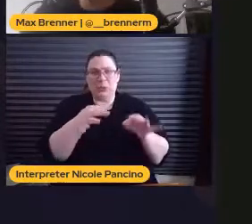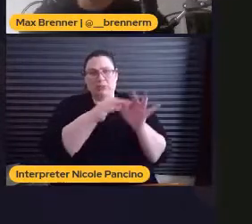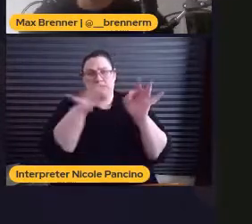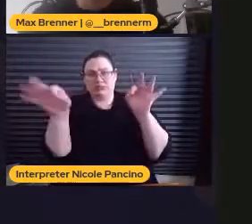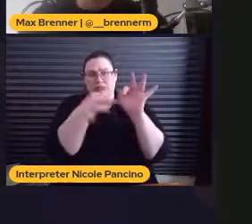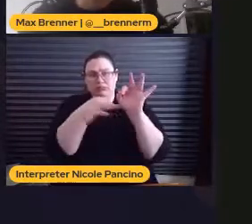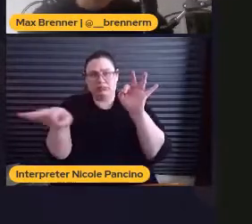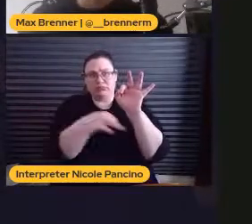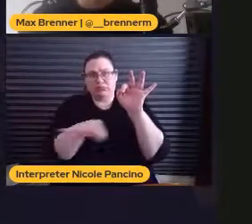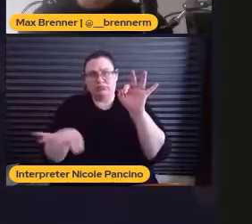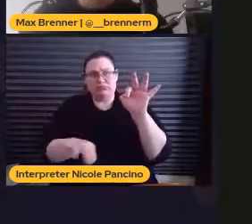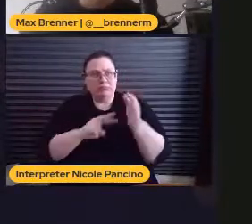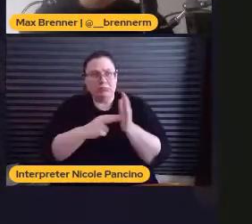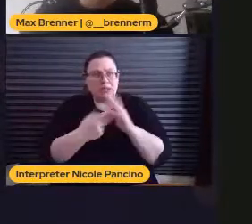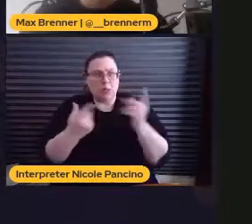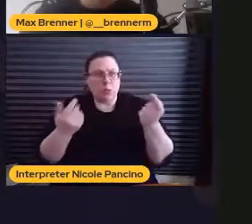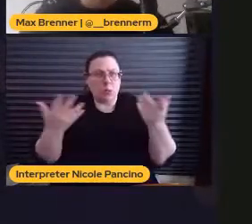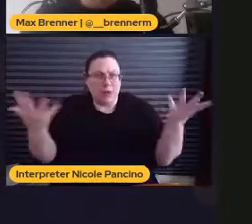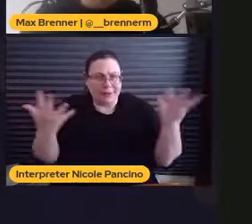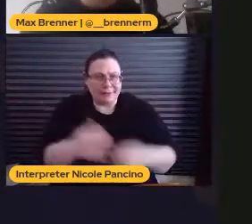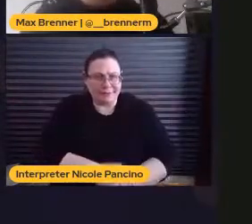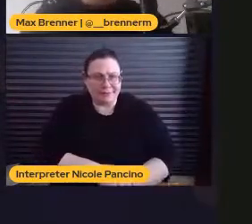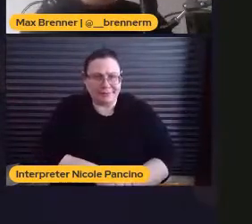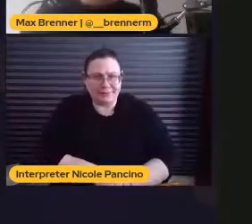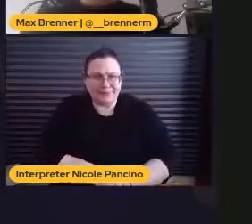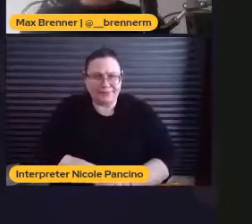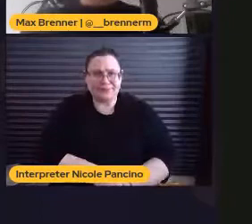does it actually mean?